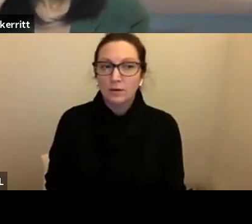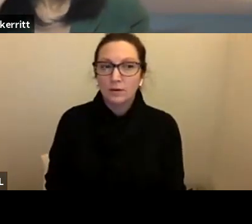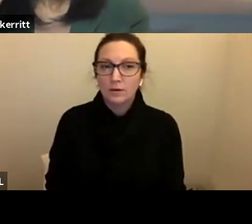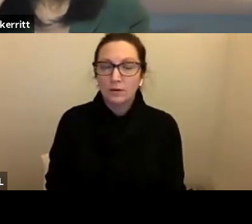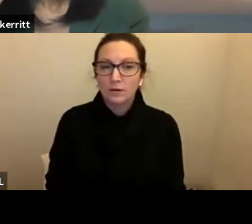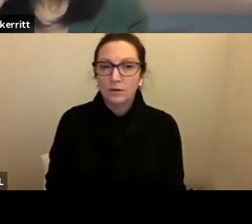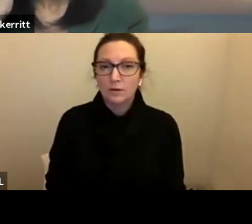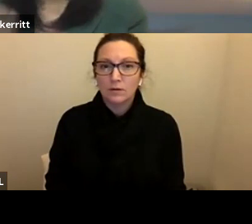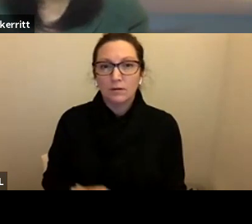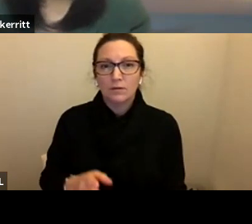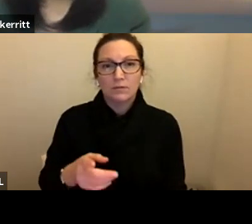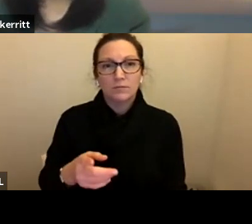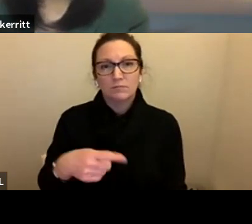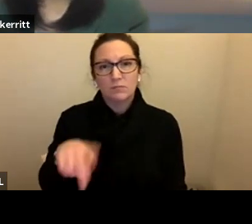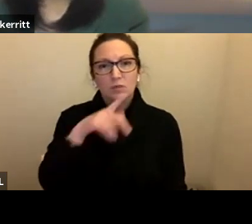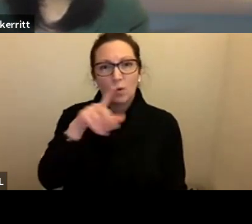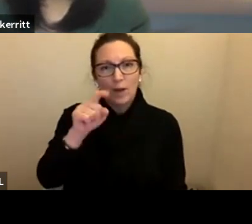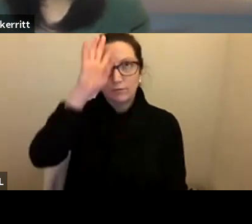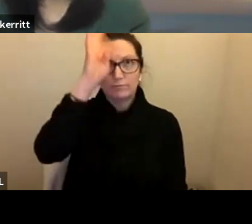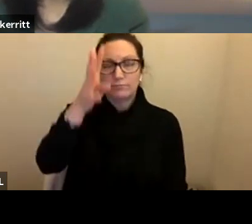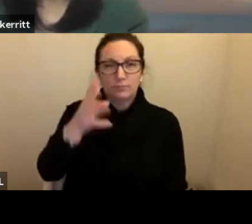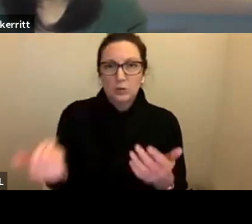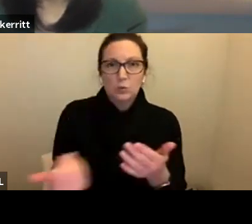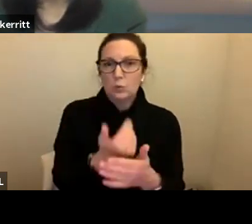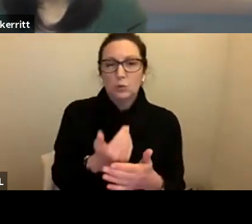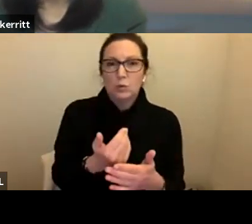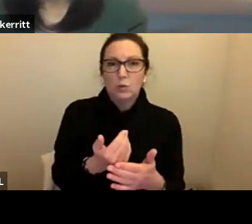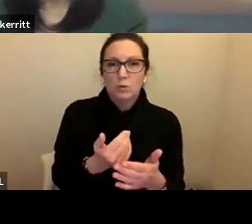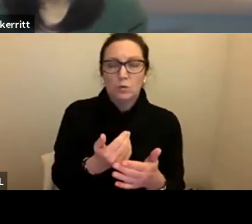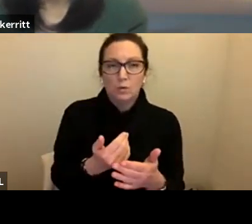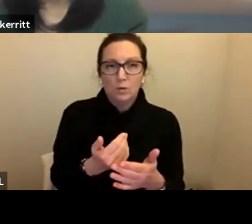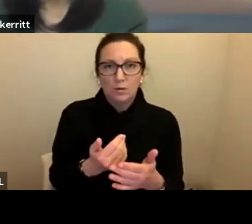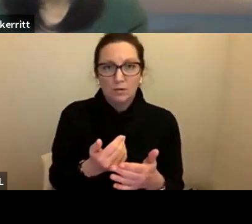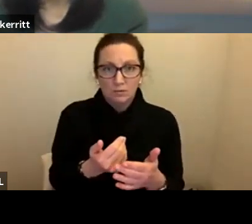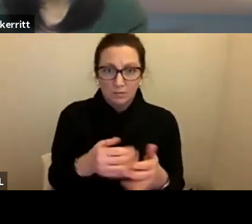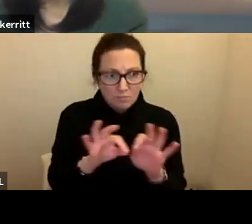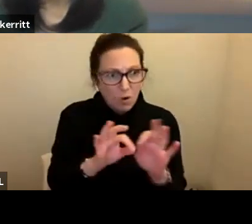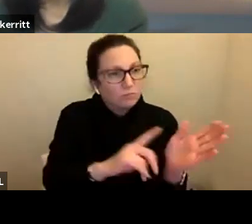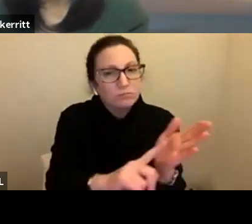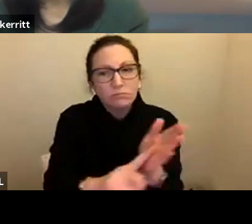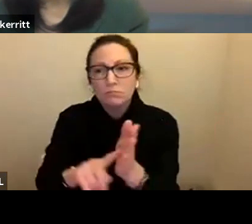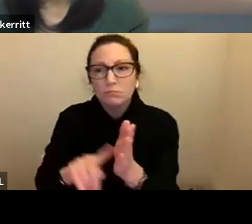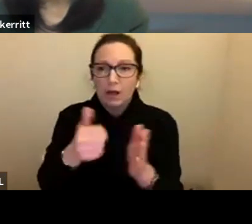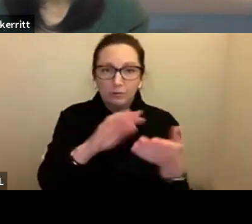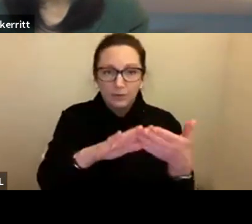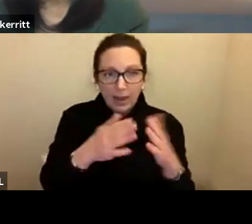You're not reinventing the wheel, and looking to see what other people are doing is great. The